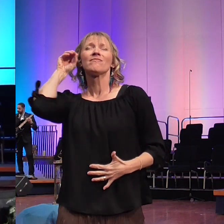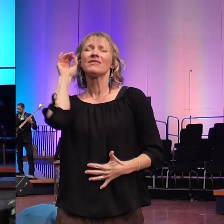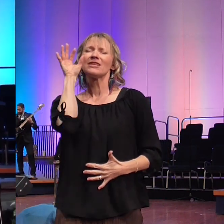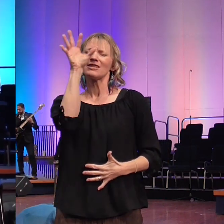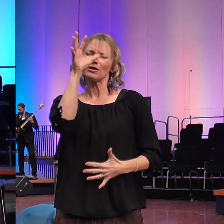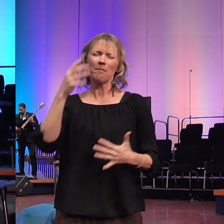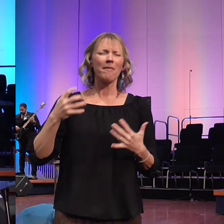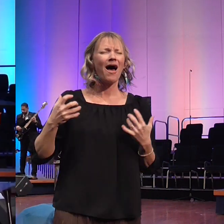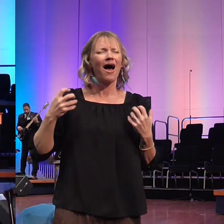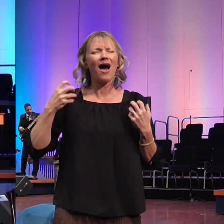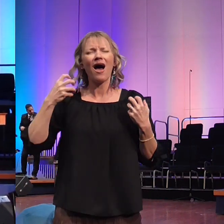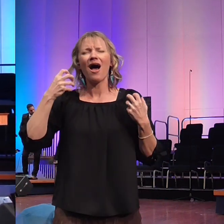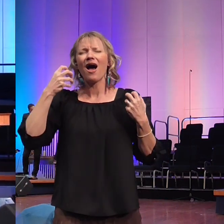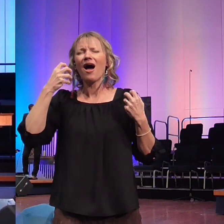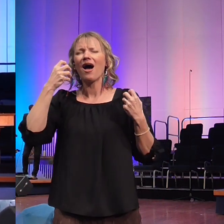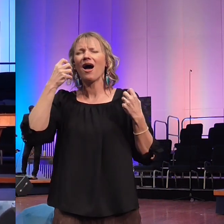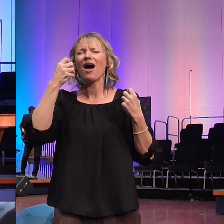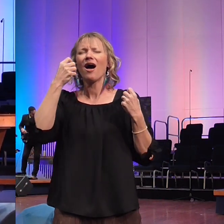power of the